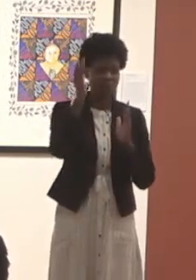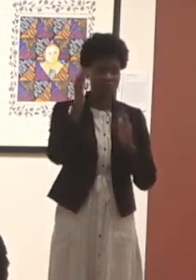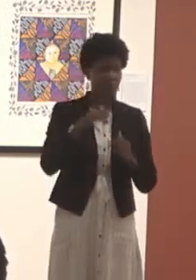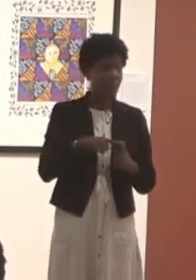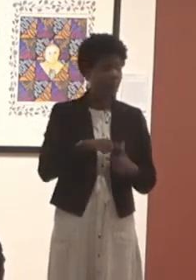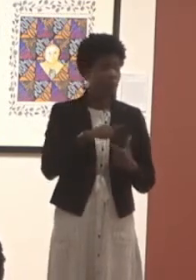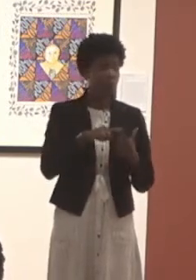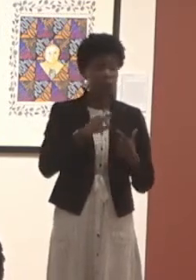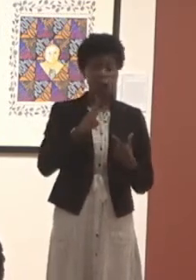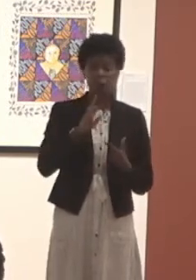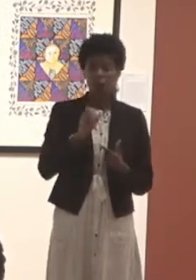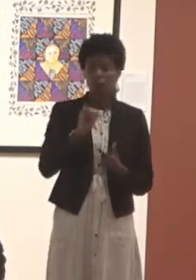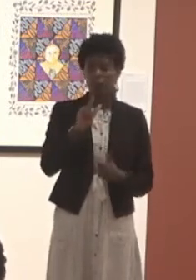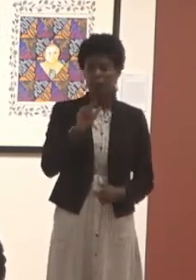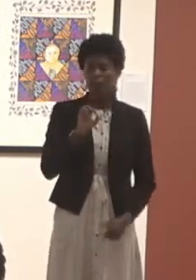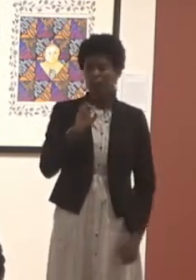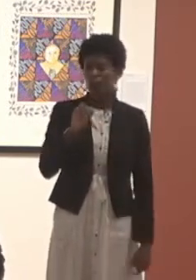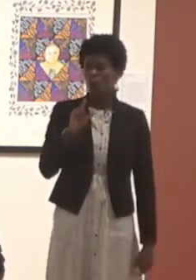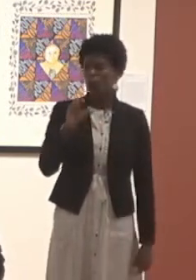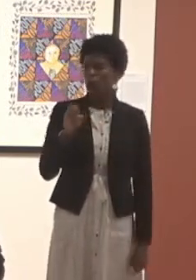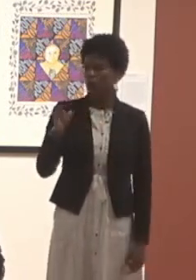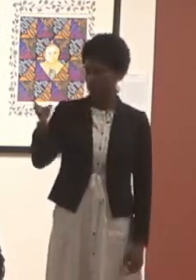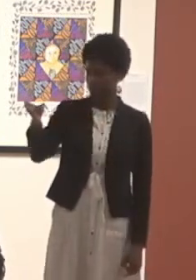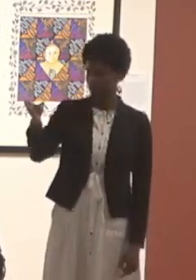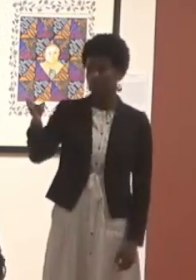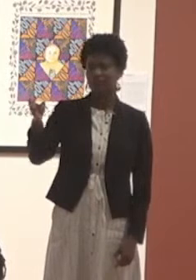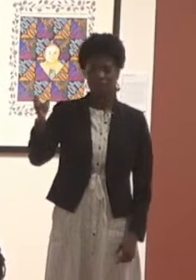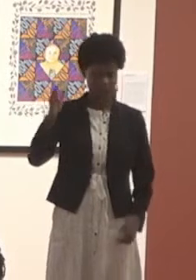All right. Willie Cole. Willie Cole is up front here.